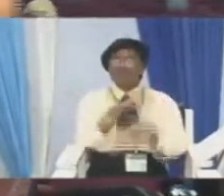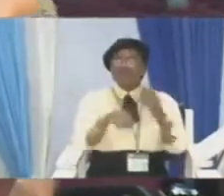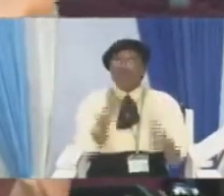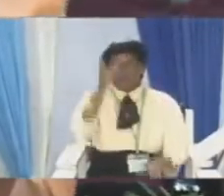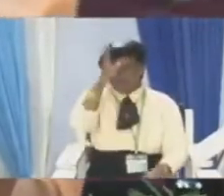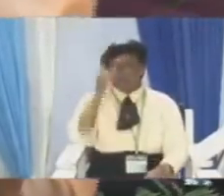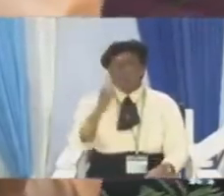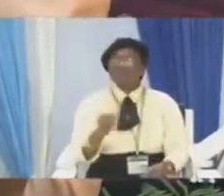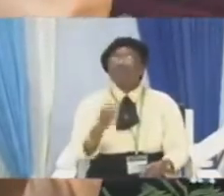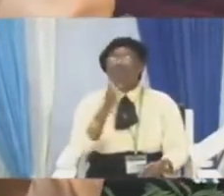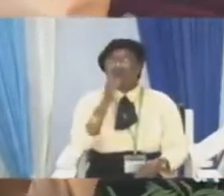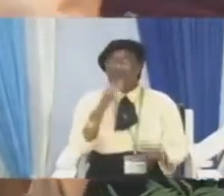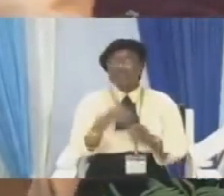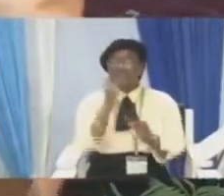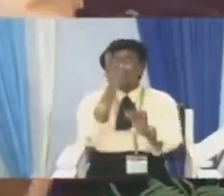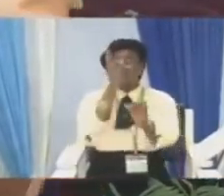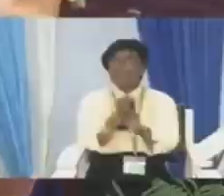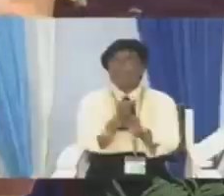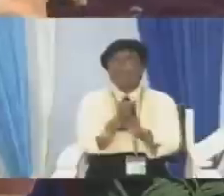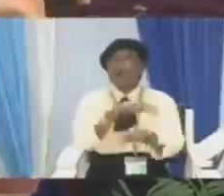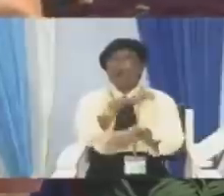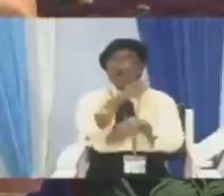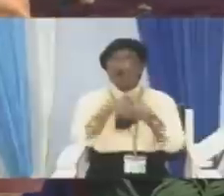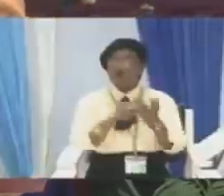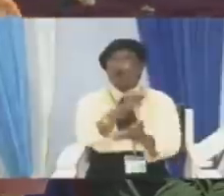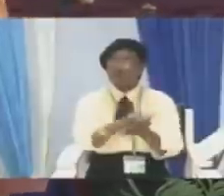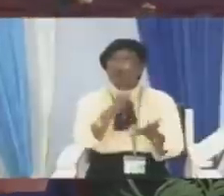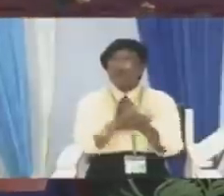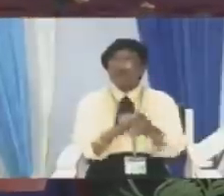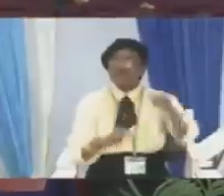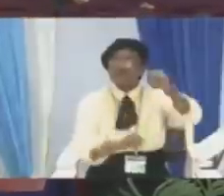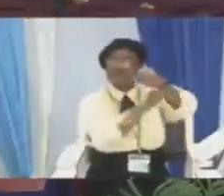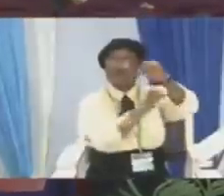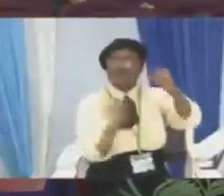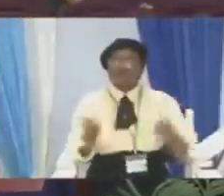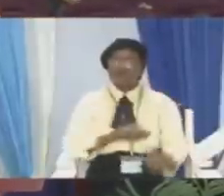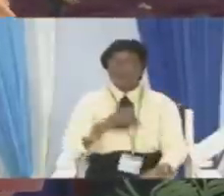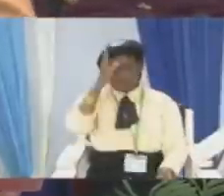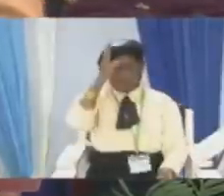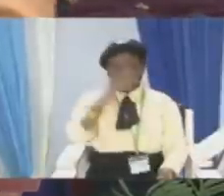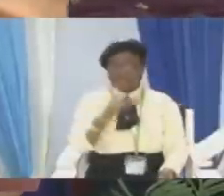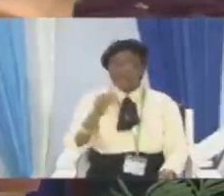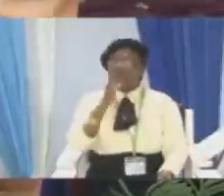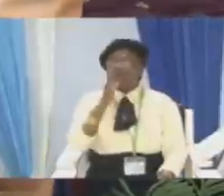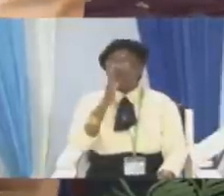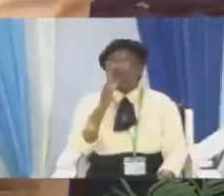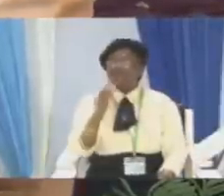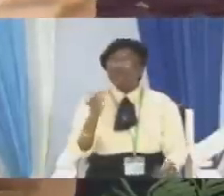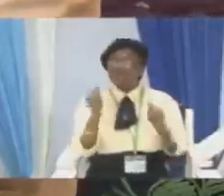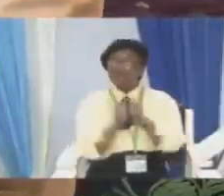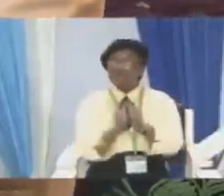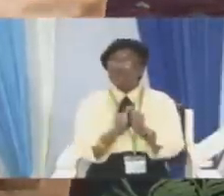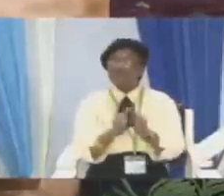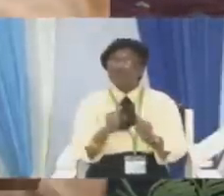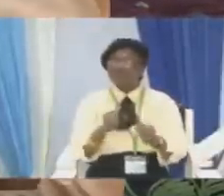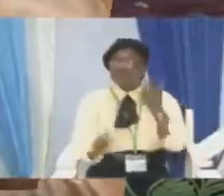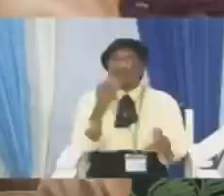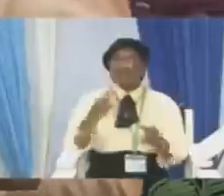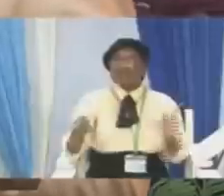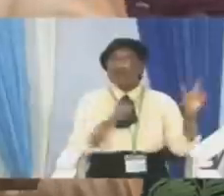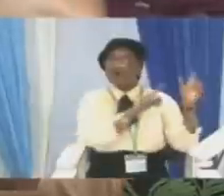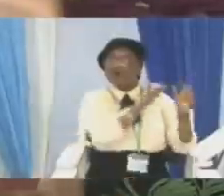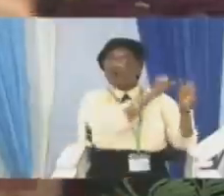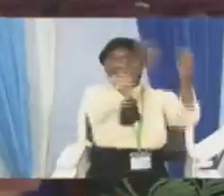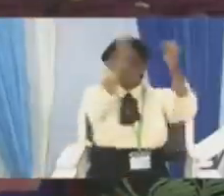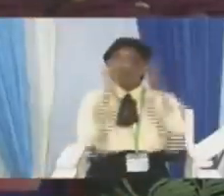all our mothers in the faith, all those who are supporting our daddy and mommy. May the Almighty God continually bless you